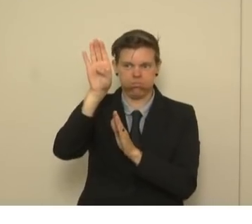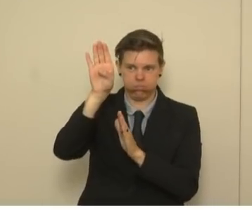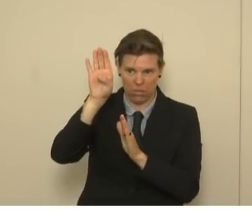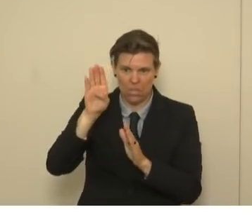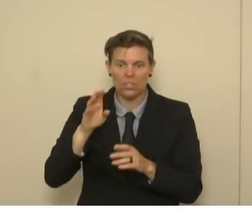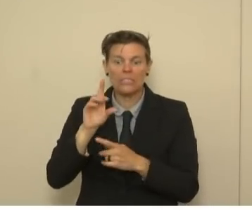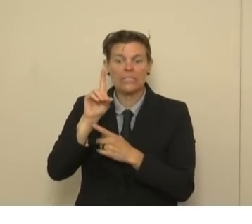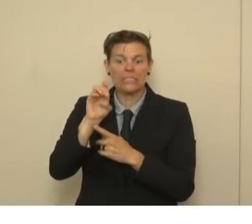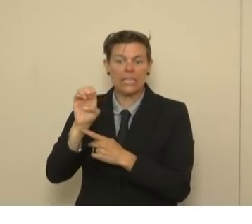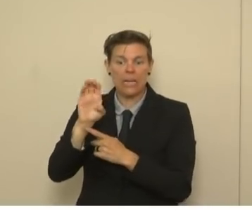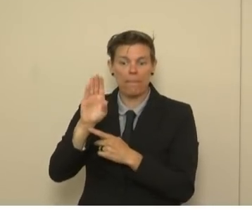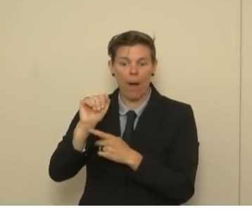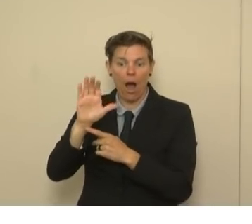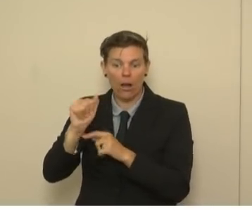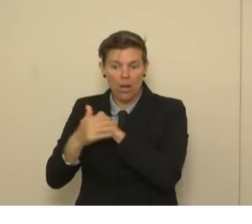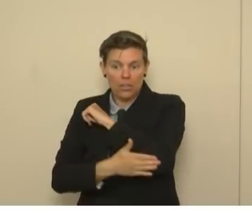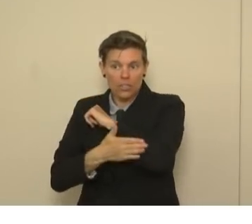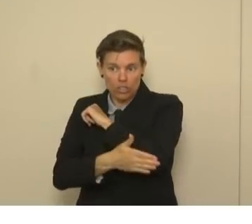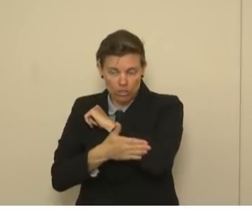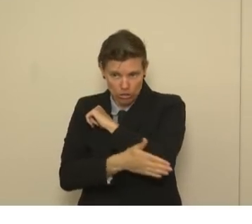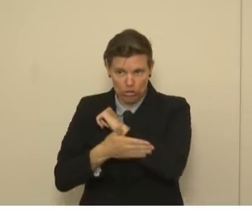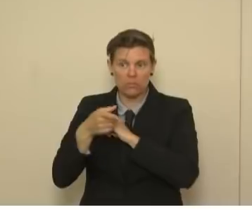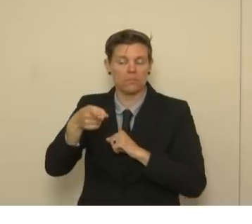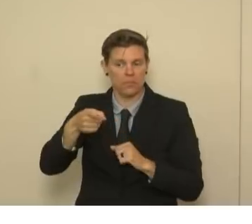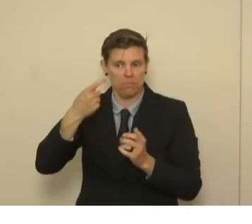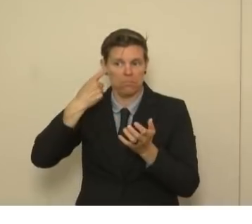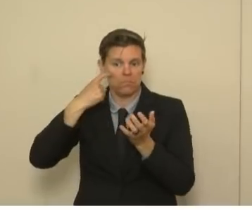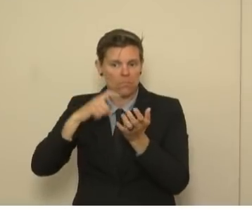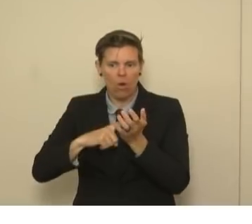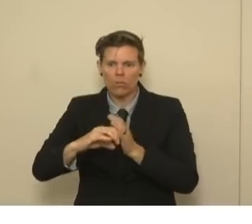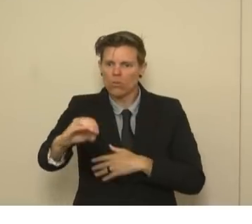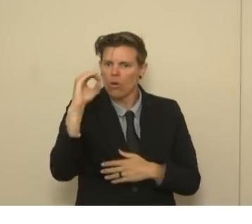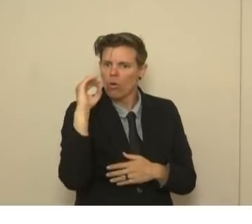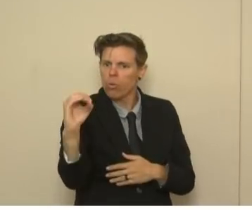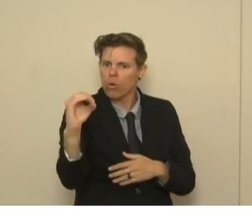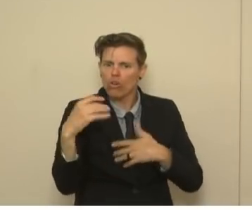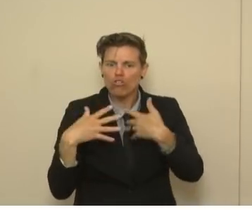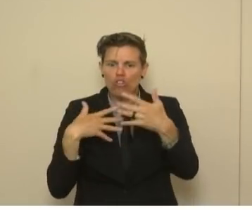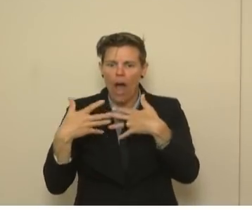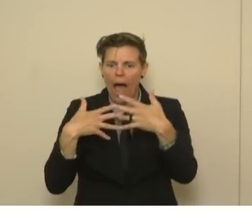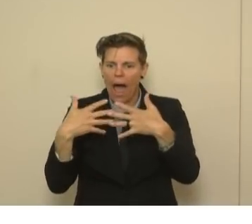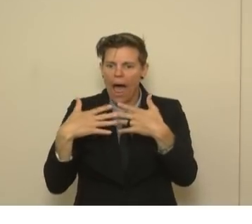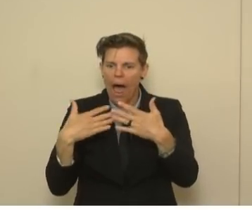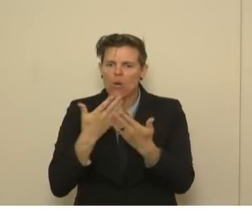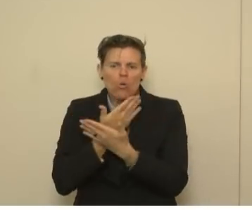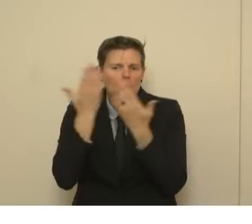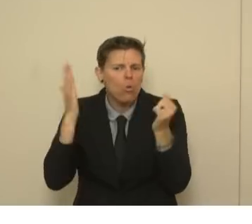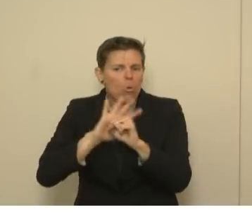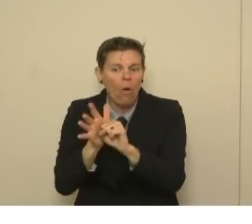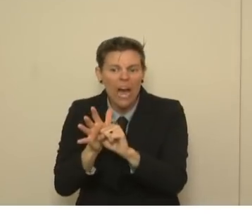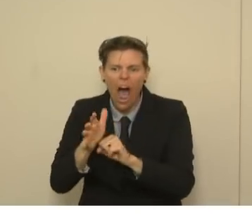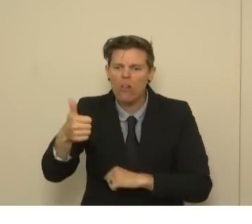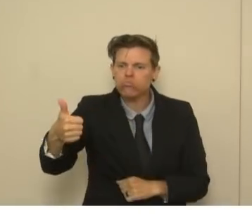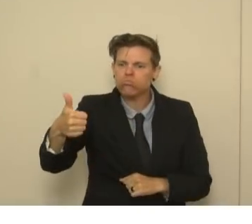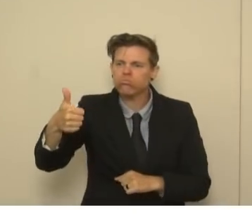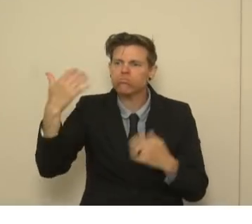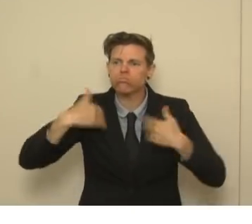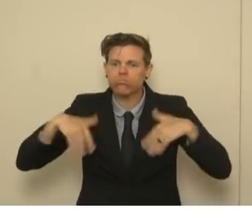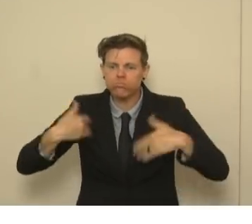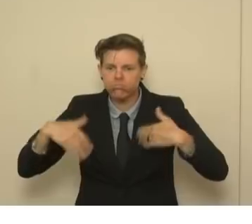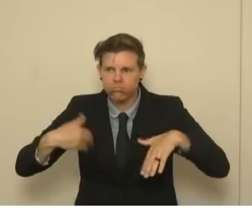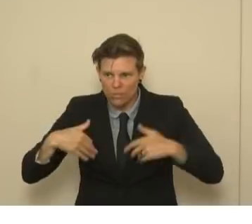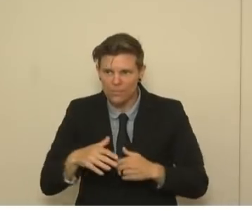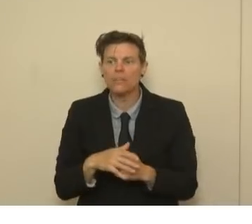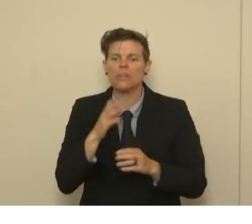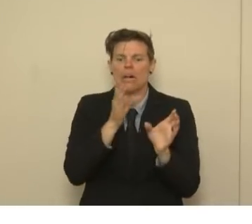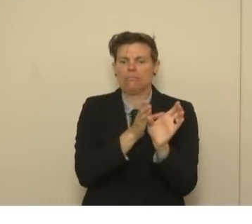survived without having a COVID case. On the right, you can see how things looked over just the past